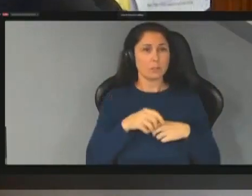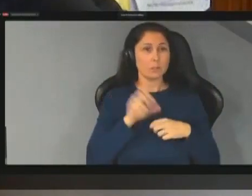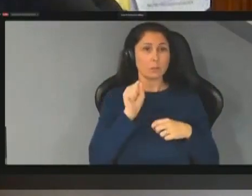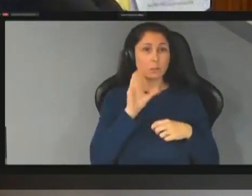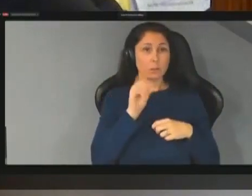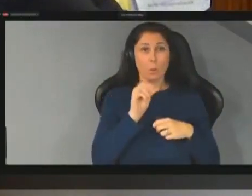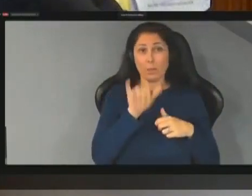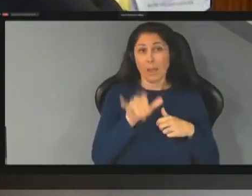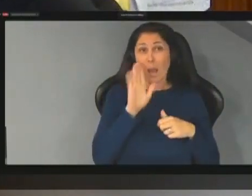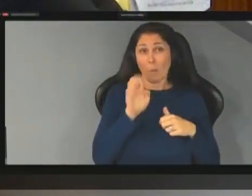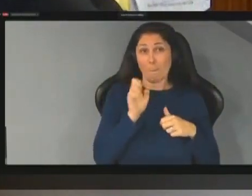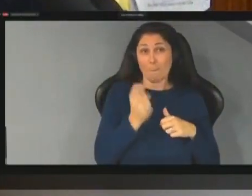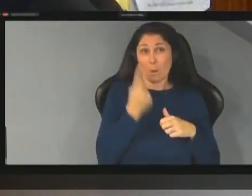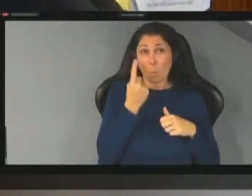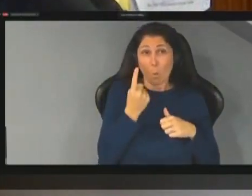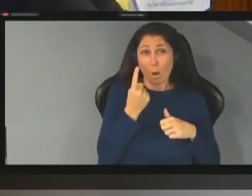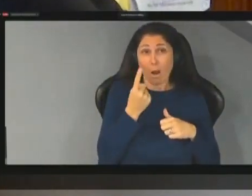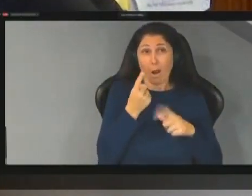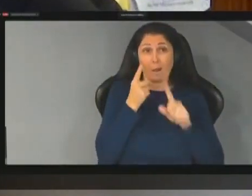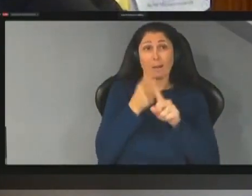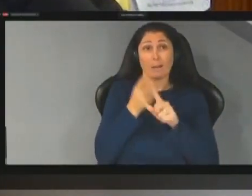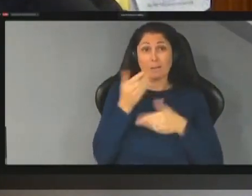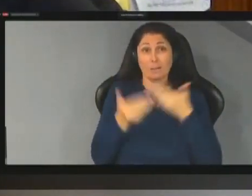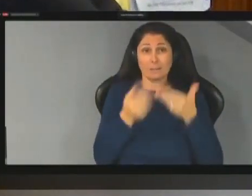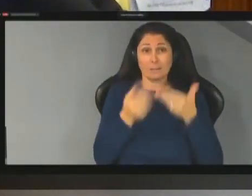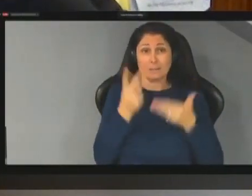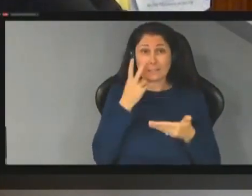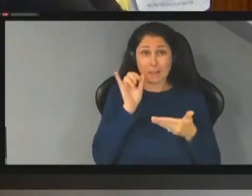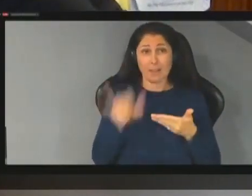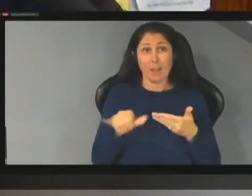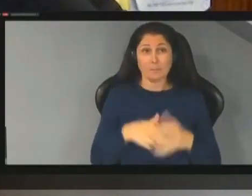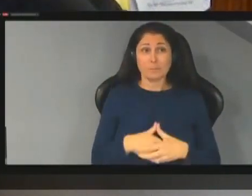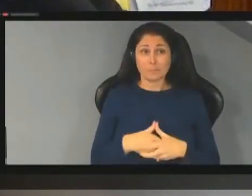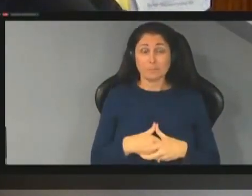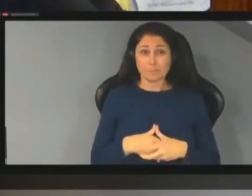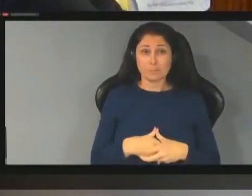a one step towards seeing that come to fruition.